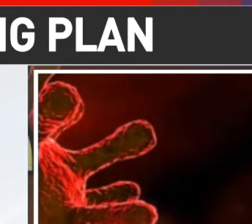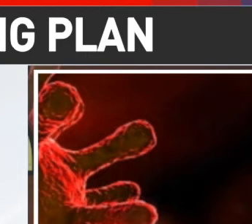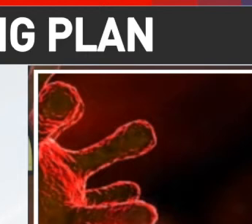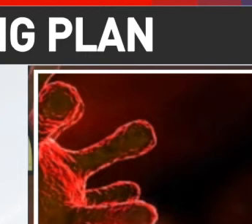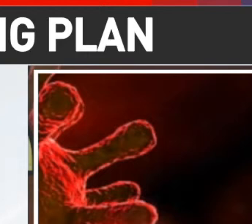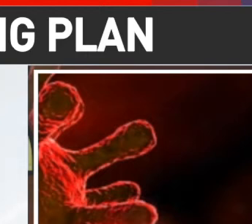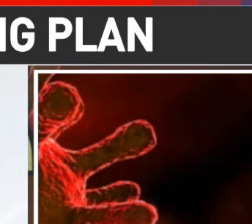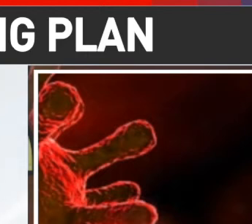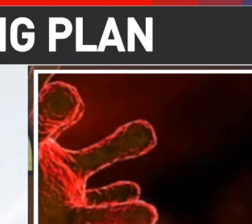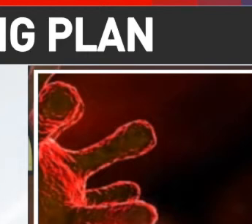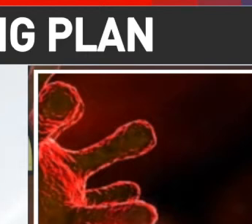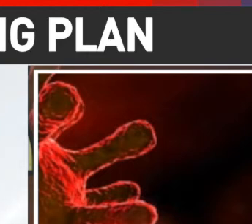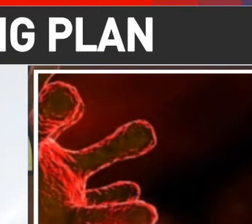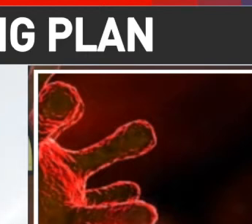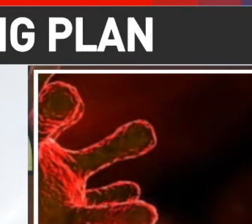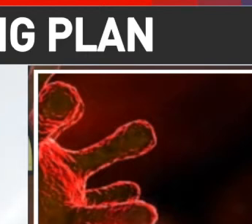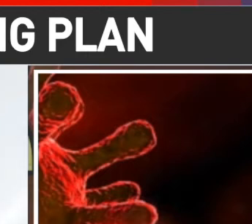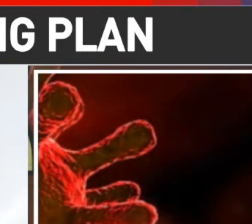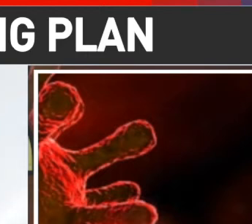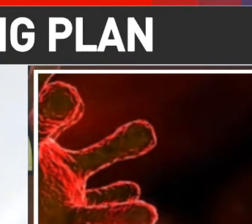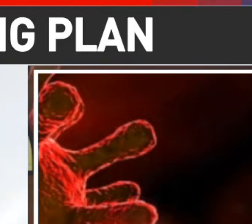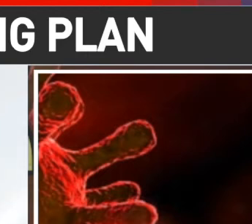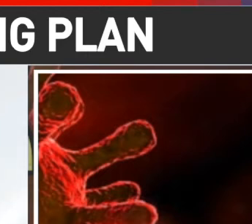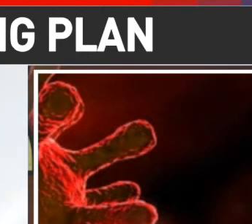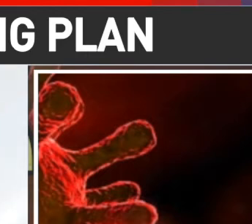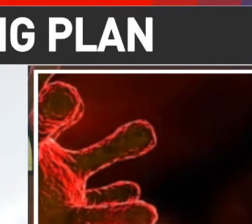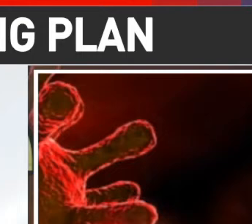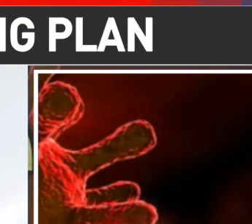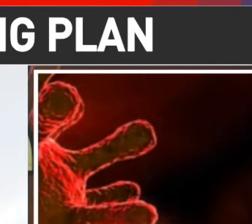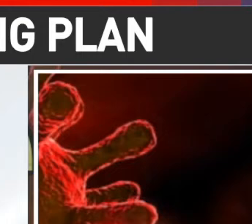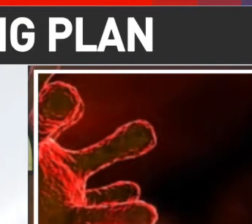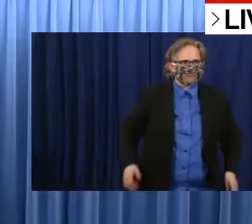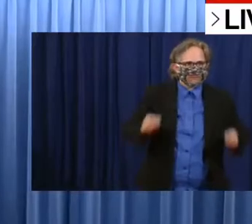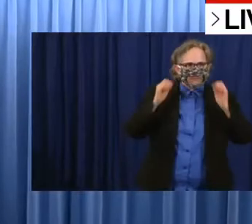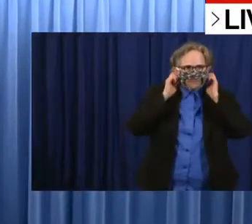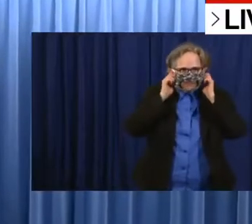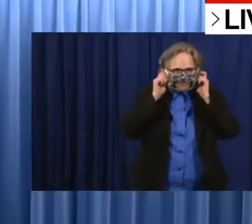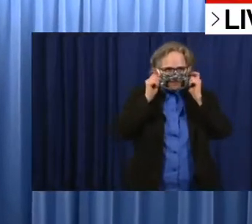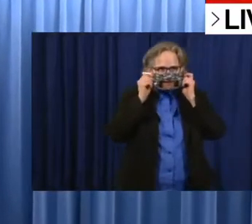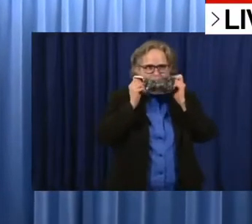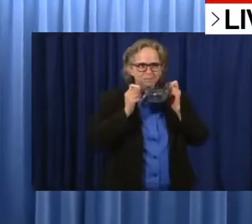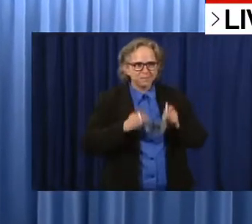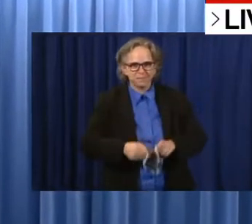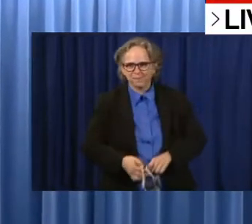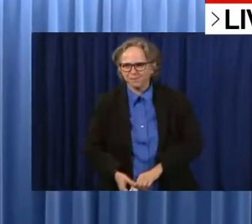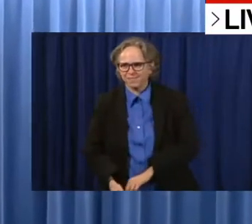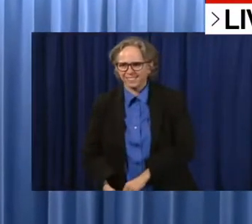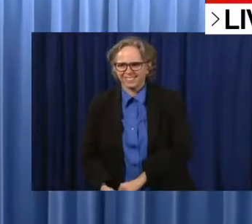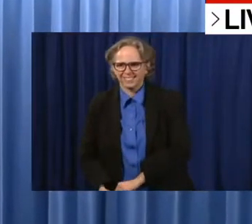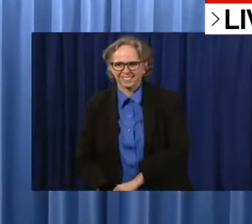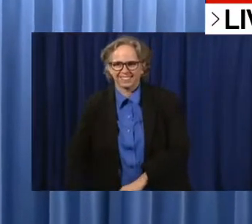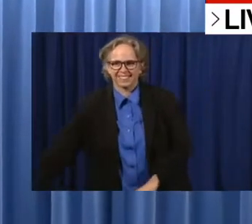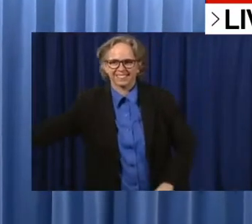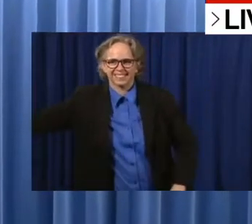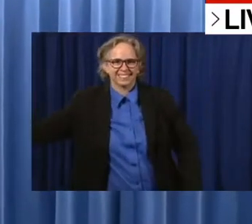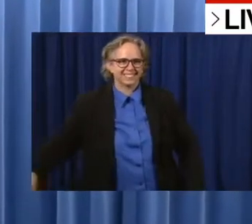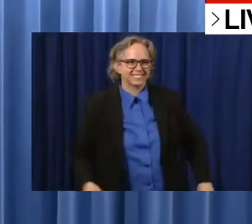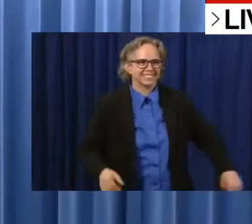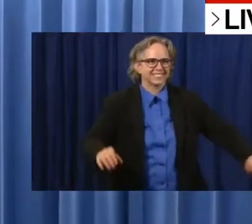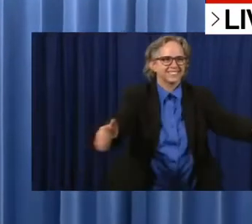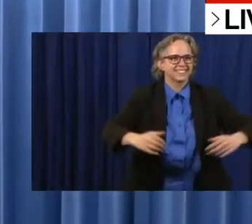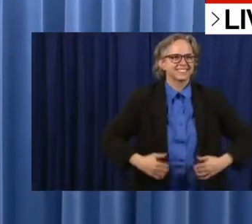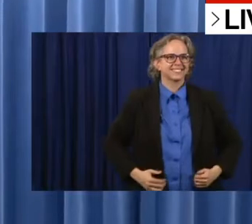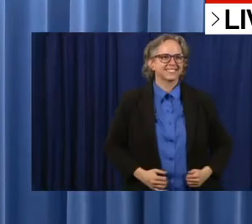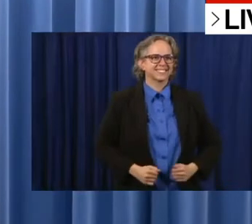slew of reopenings. To recap, beginning on Sunday, May 31st, child care providers